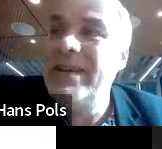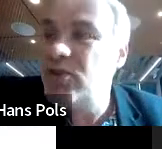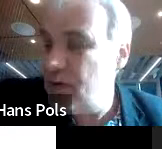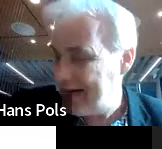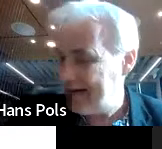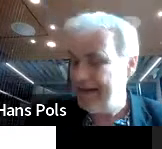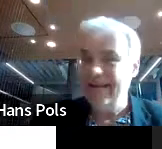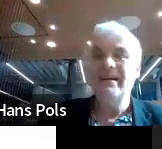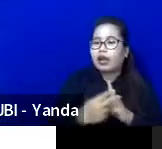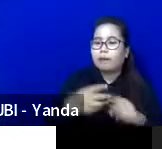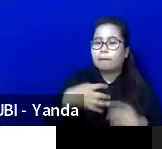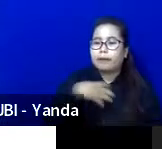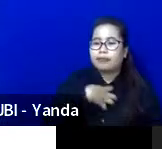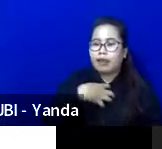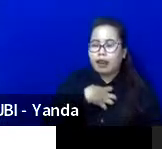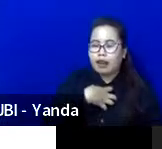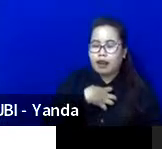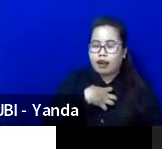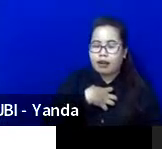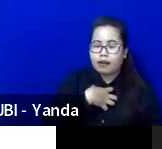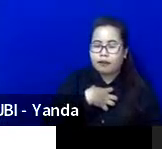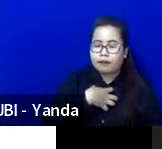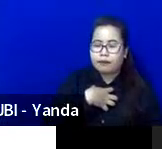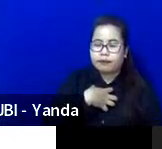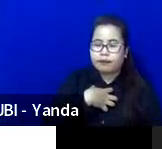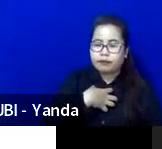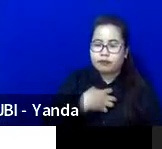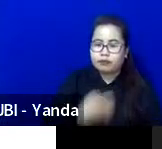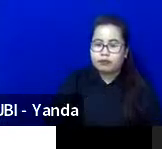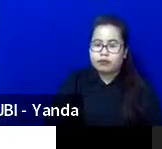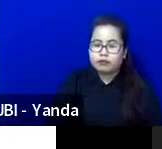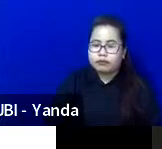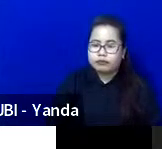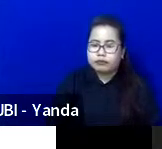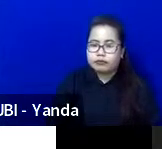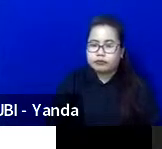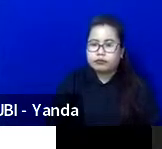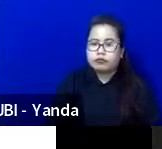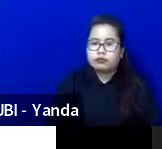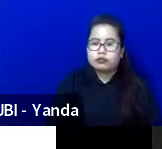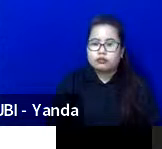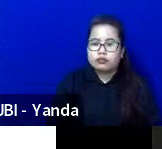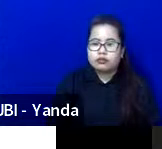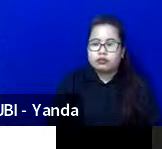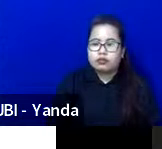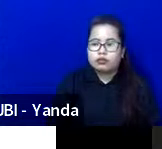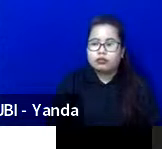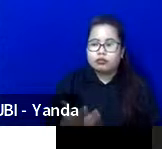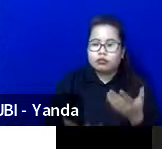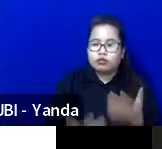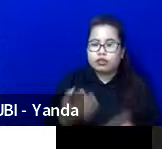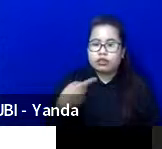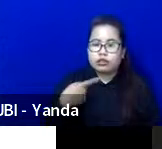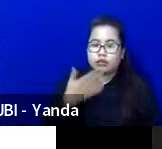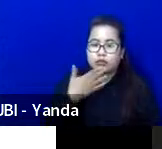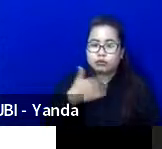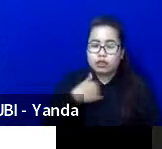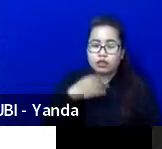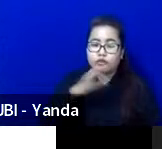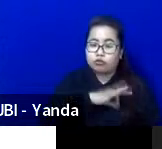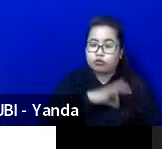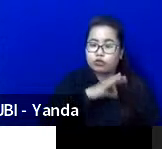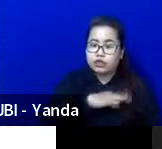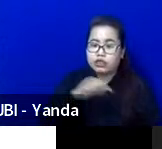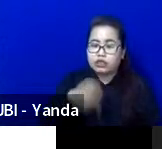psychiatry historically. It still has some part of that function, and we should keep that in mind very much.